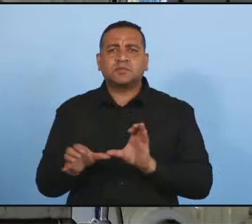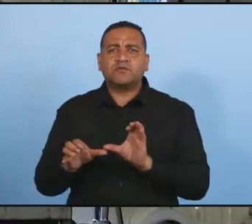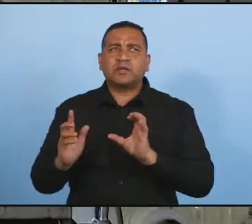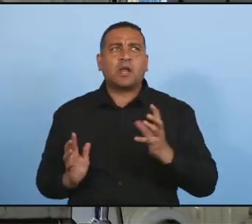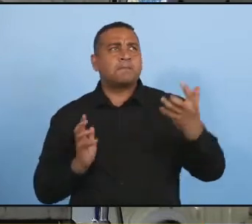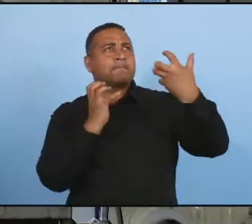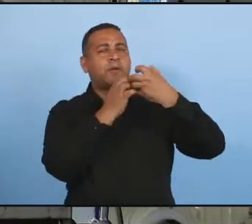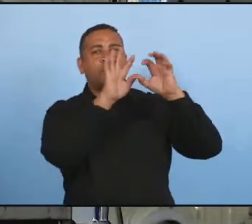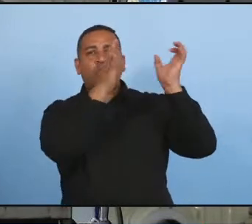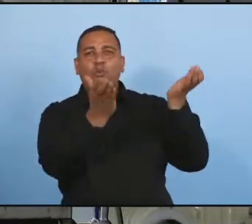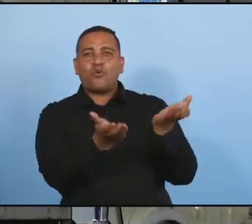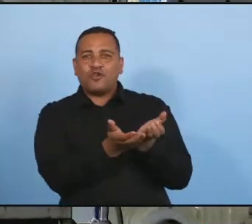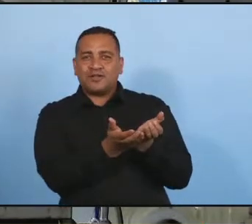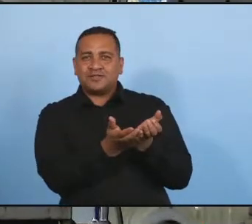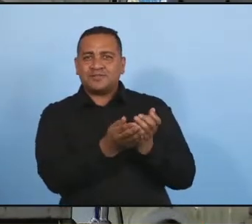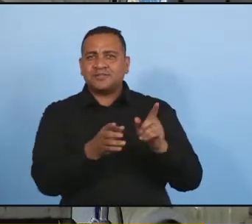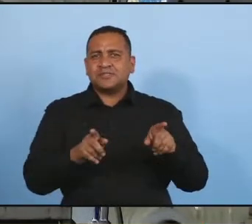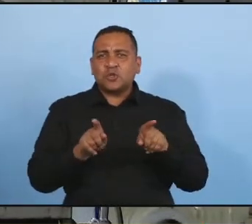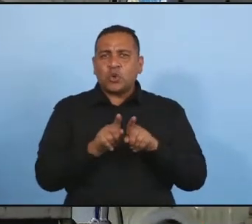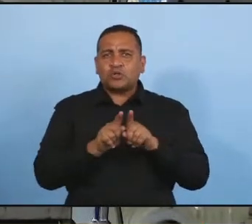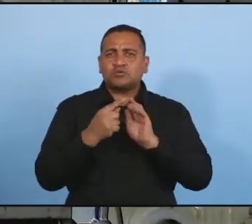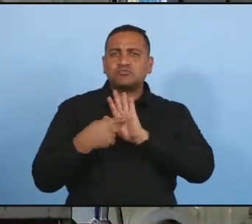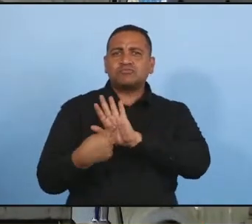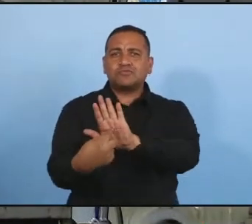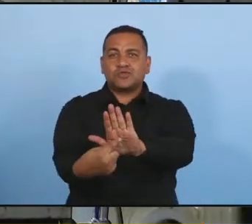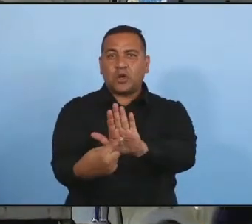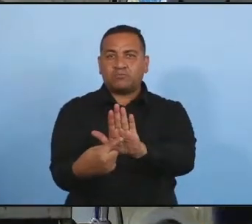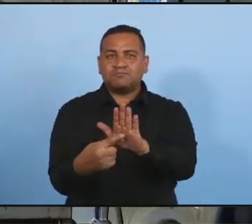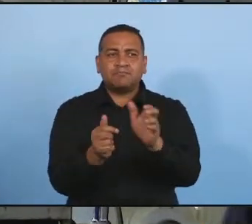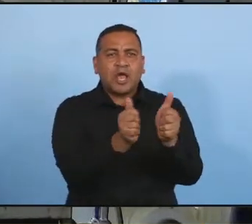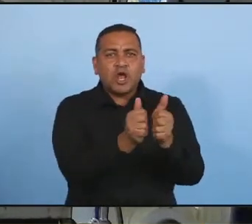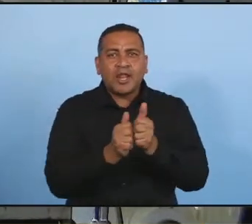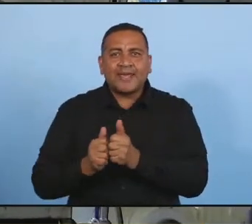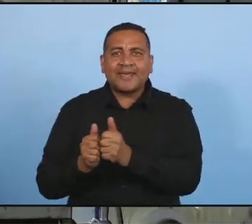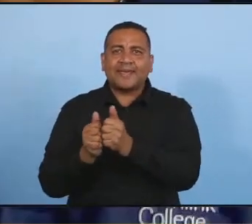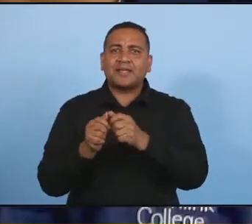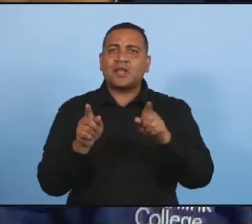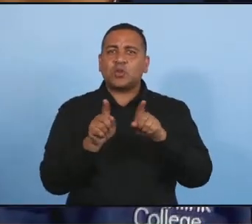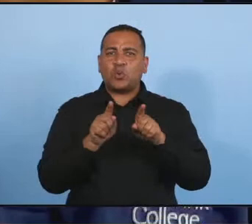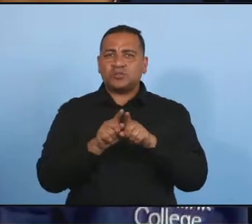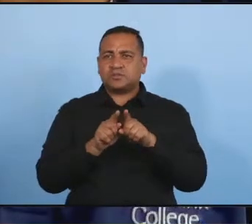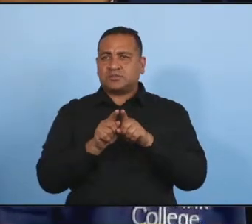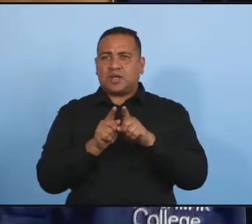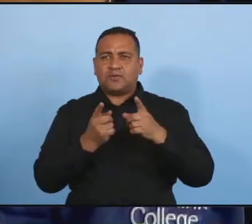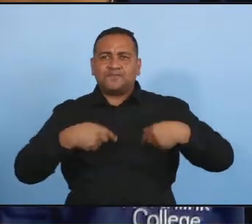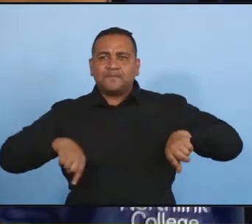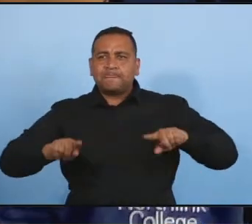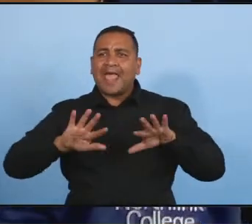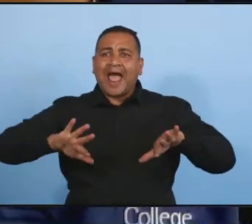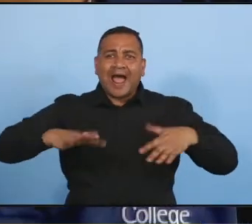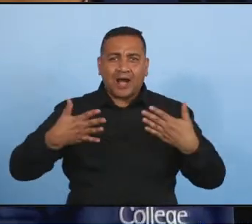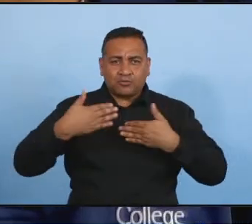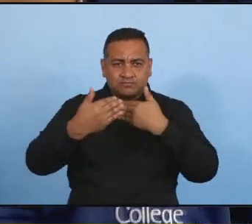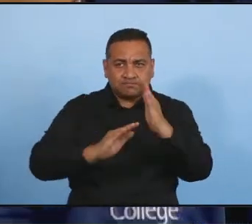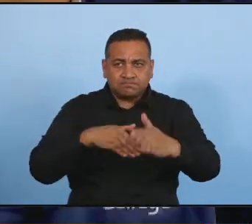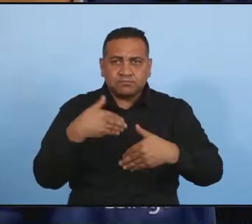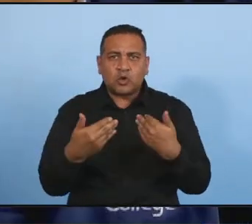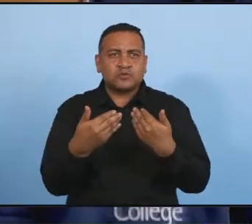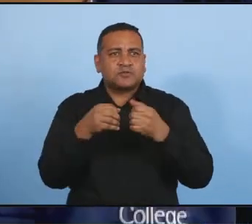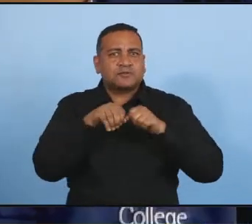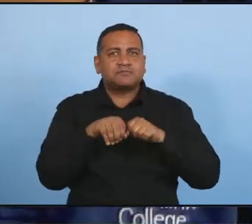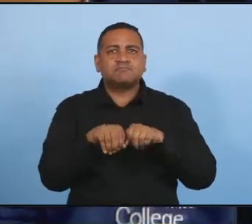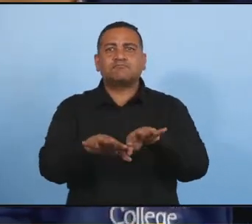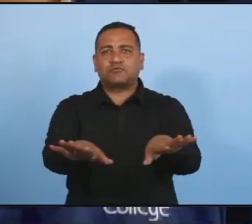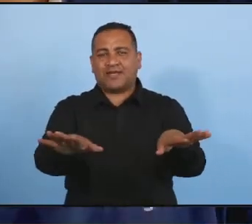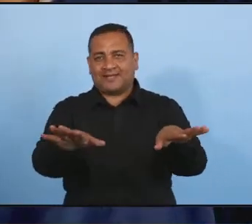And it shows that partnership. It shows that progressiveness of what is happening and how things are expanding, which